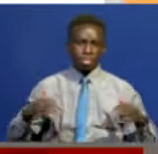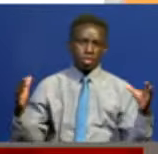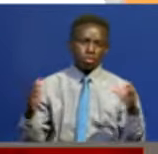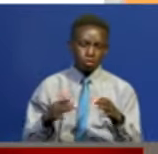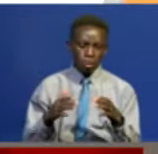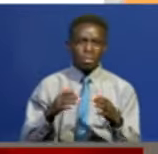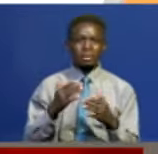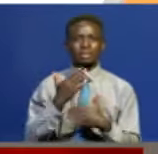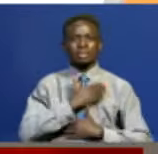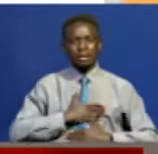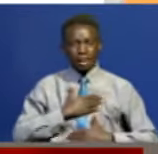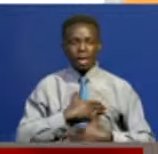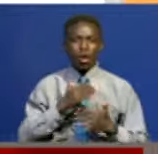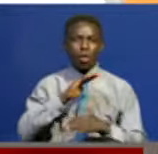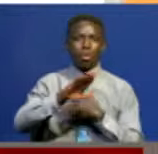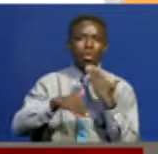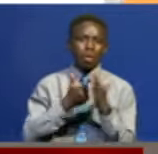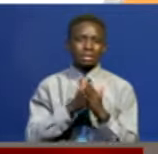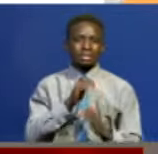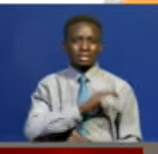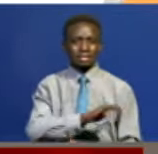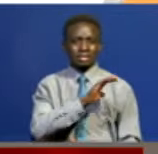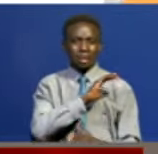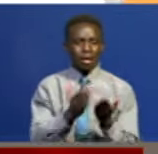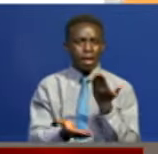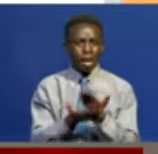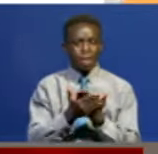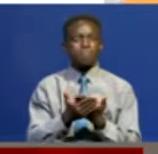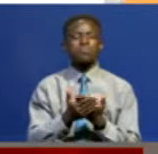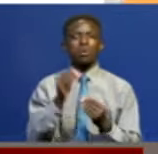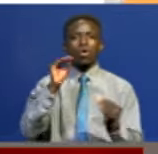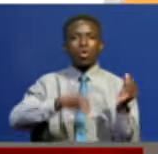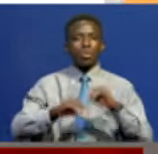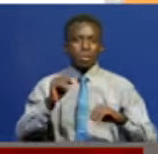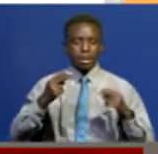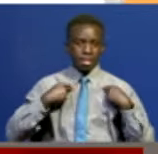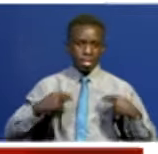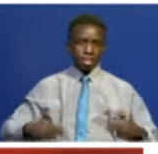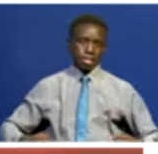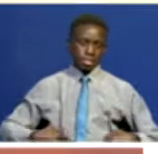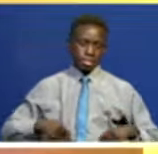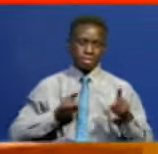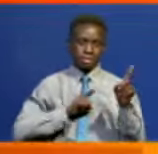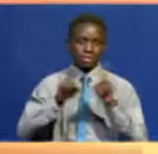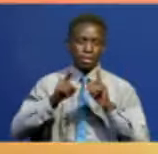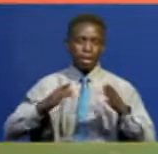citizen who contributed to our nation's health journey. Happy 60th, Kenya.